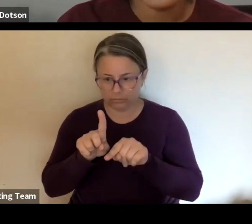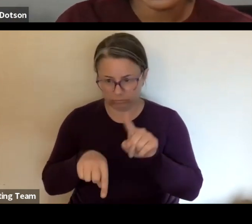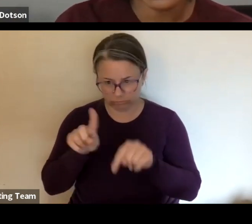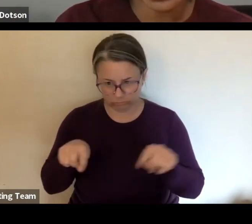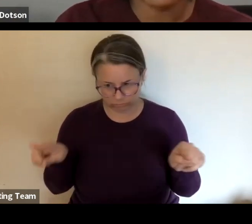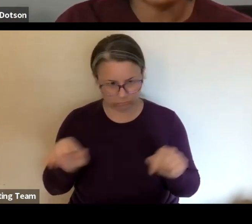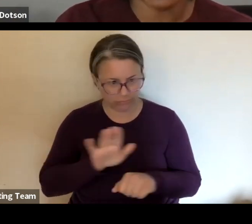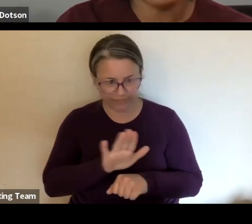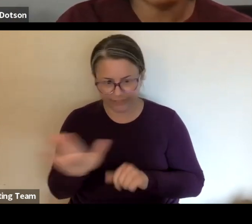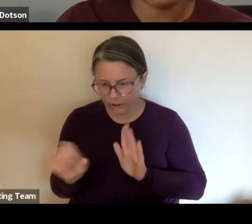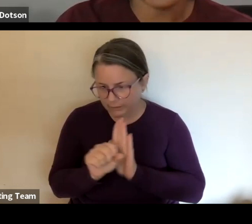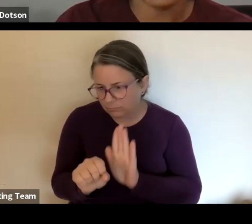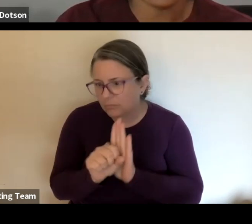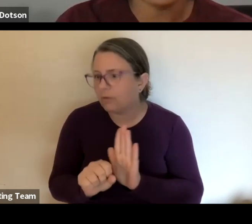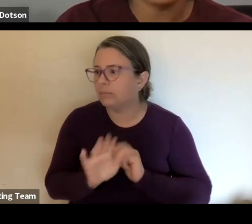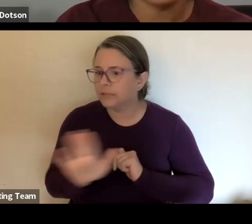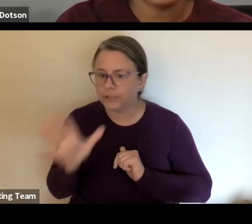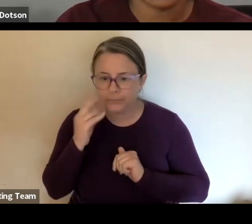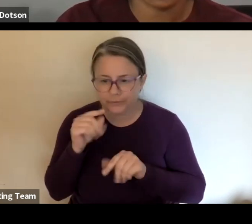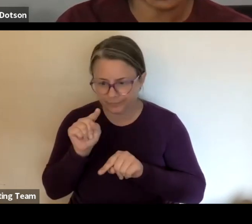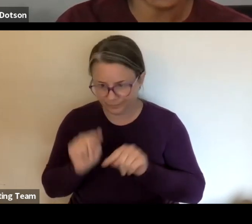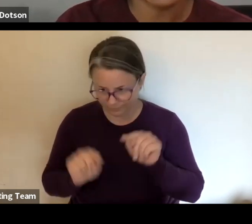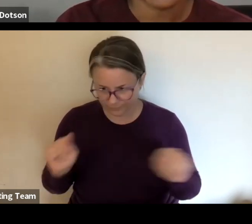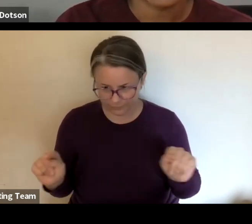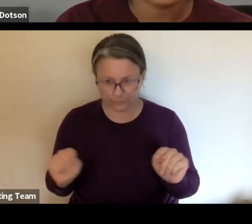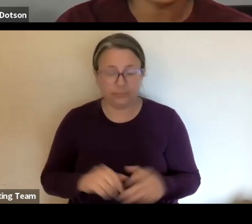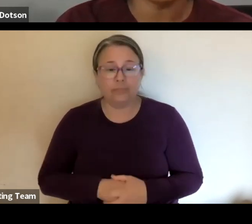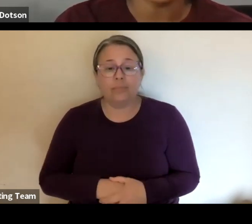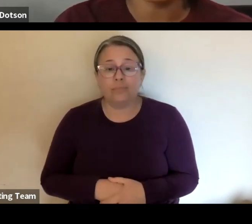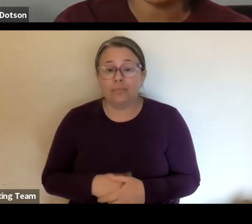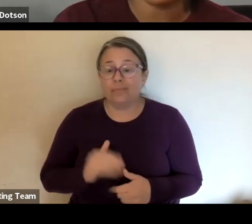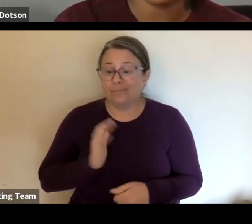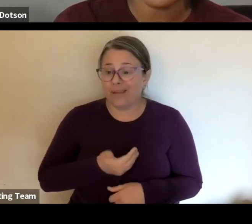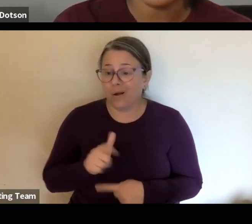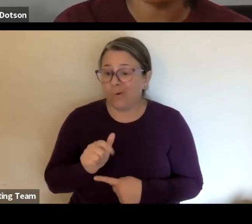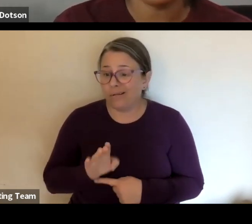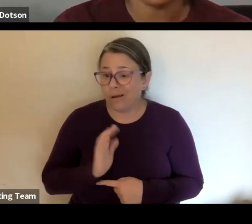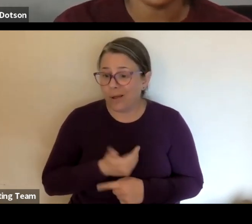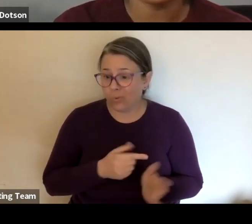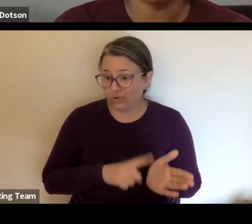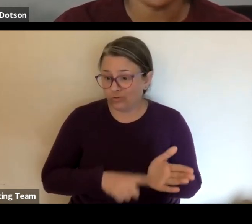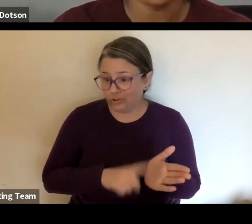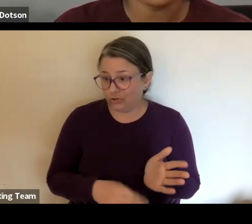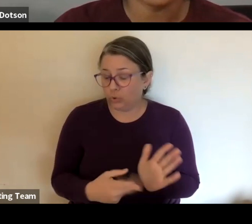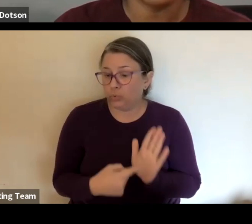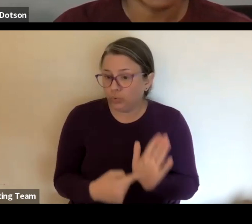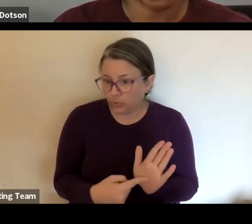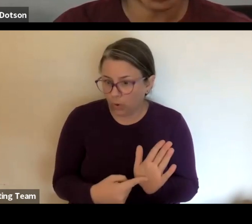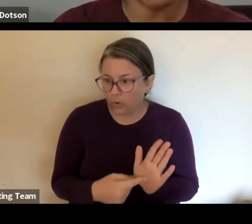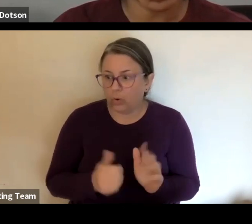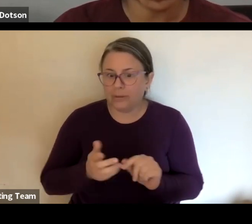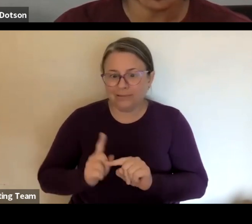people, is that those different symptoms seem to have different biological contributors. So some symptoms are